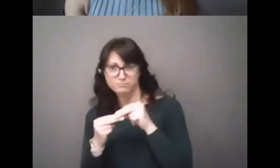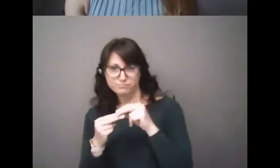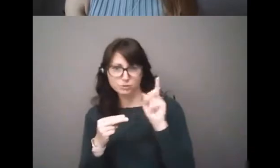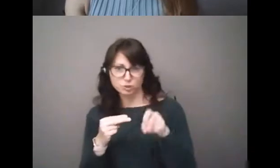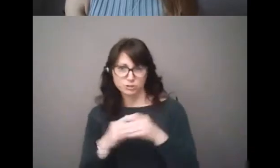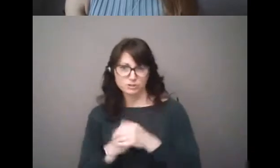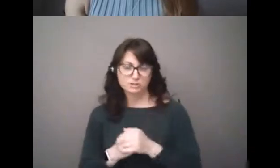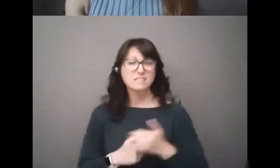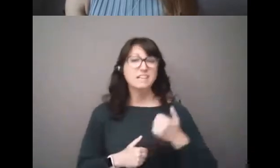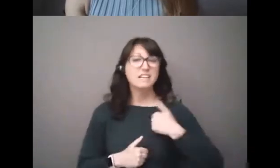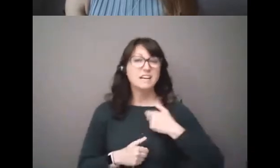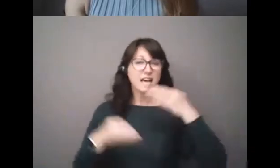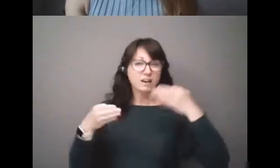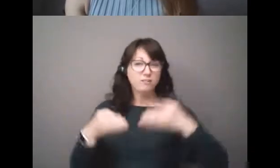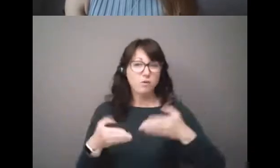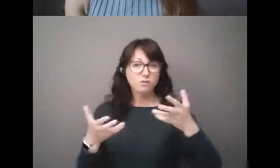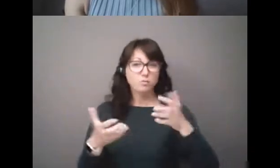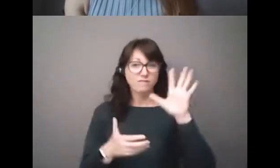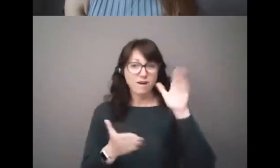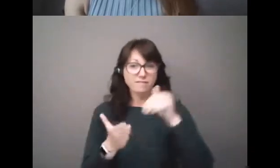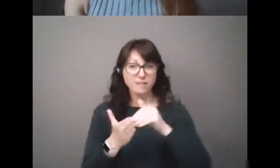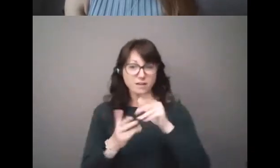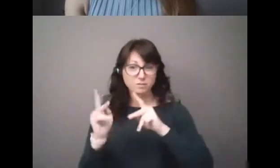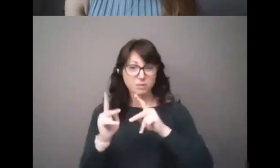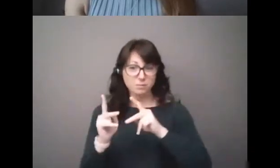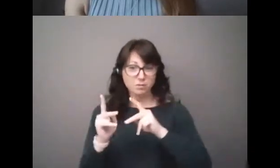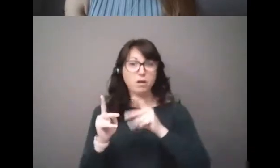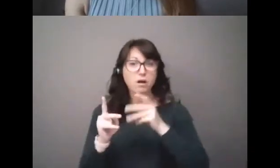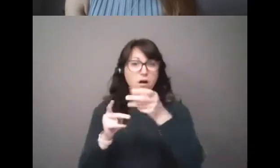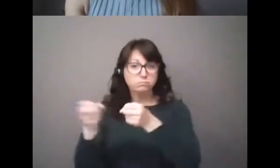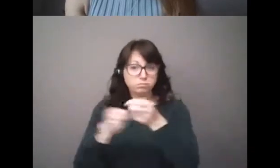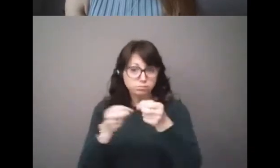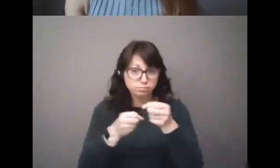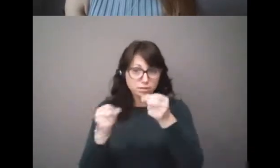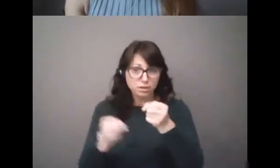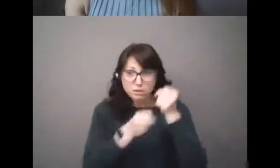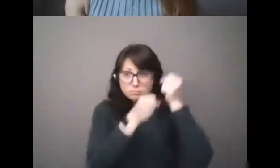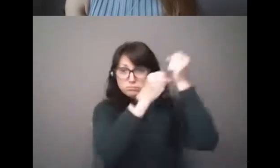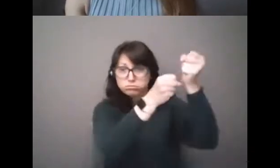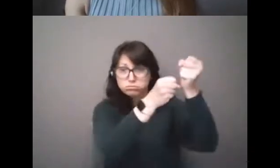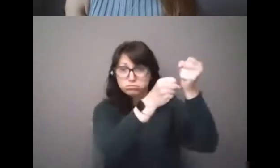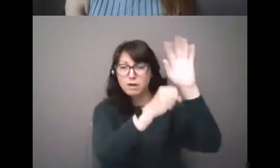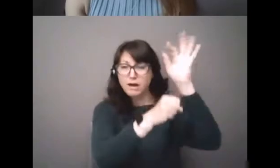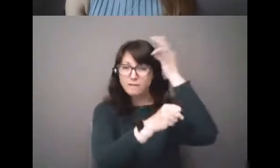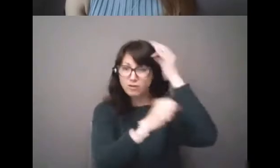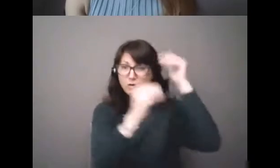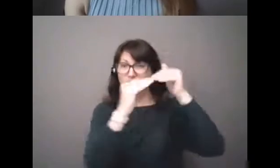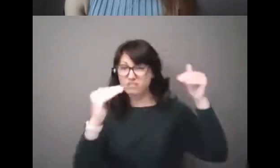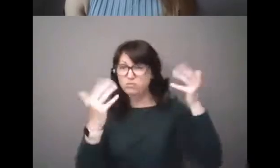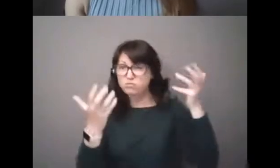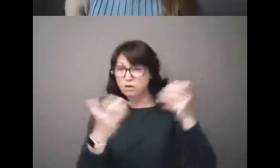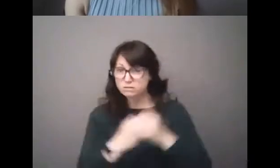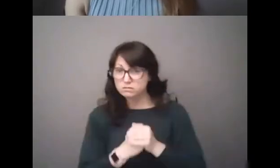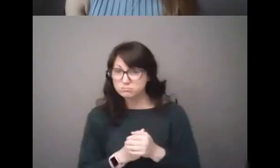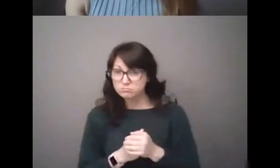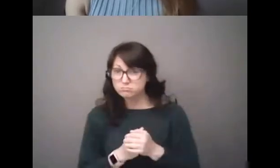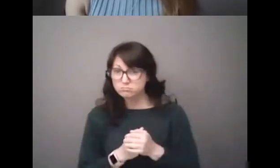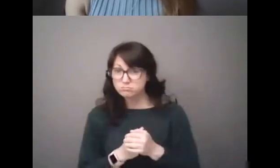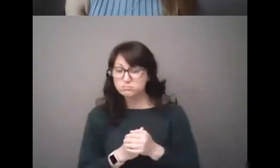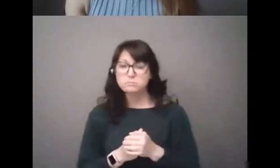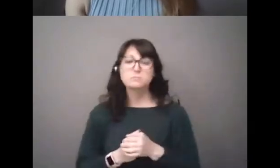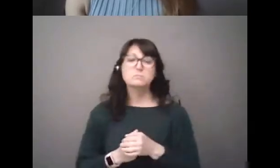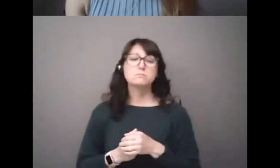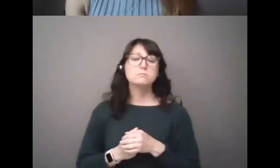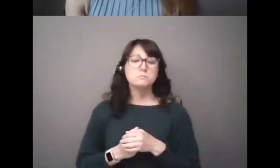on putting 5,000 people into jobs at the federal level. I think with what we've